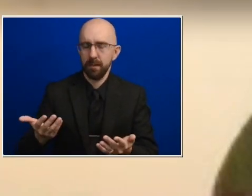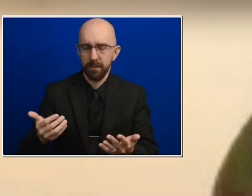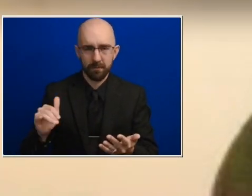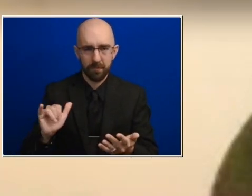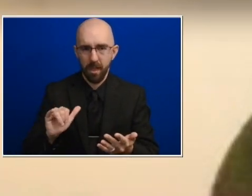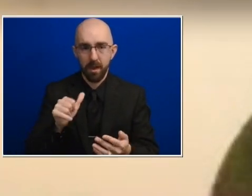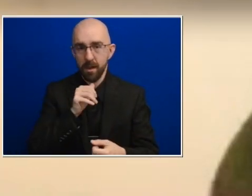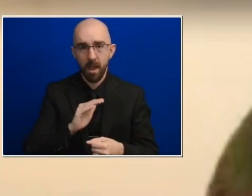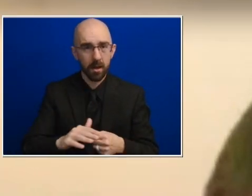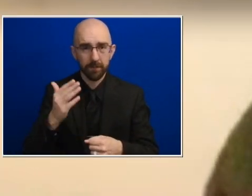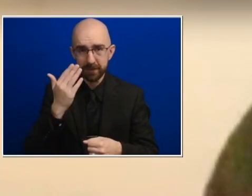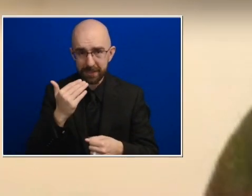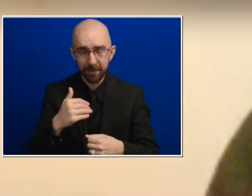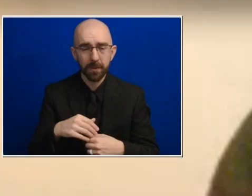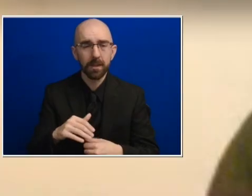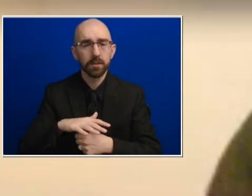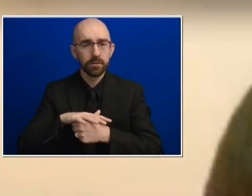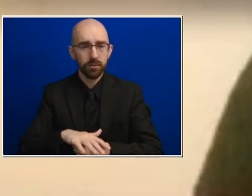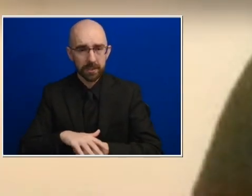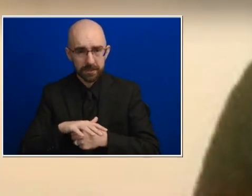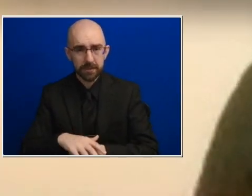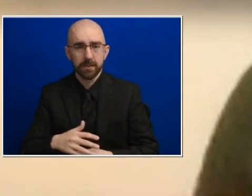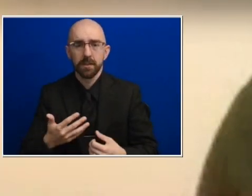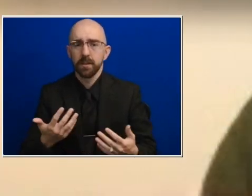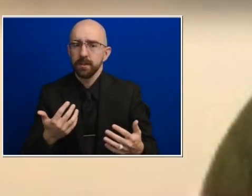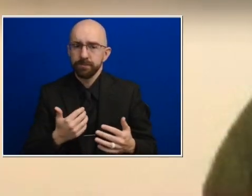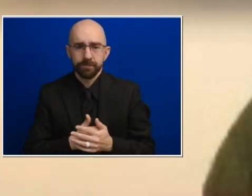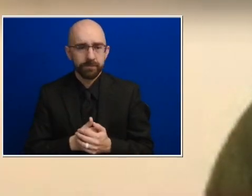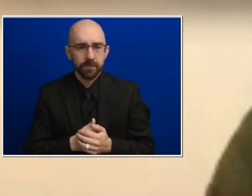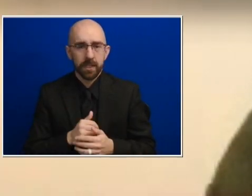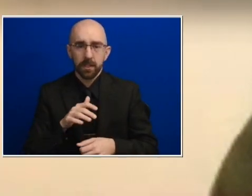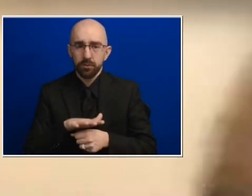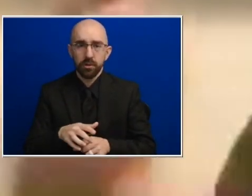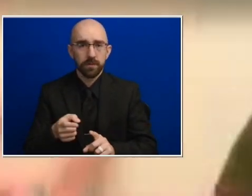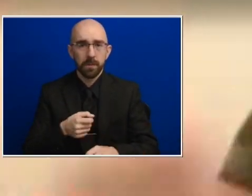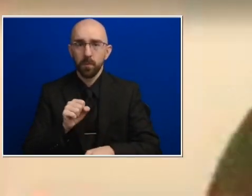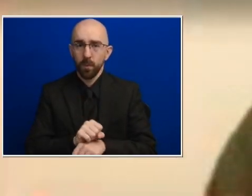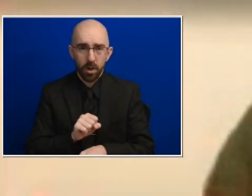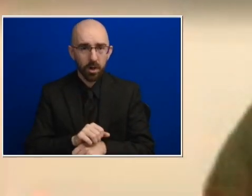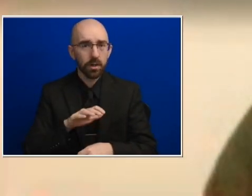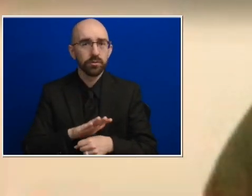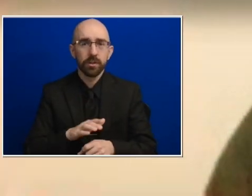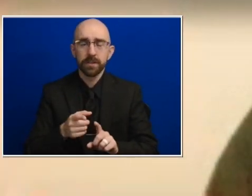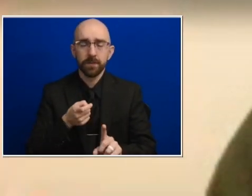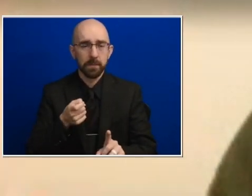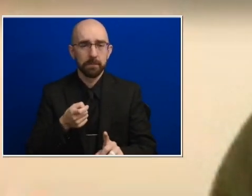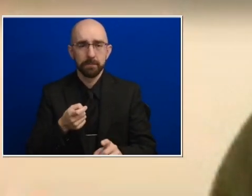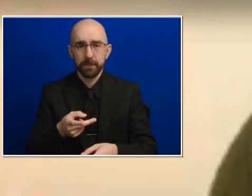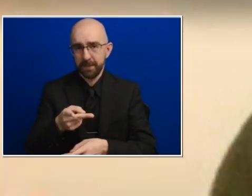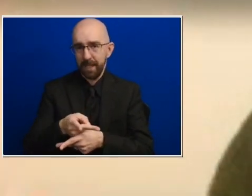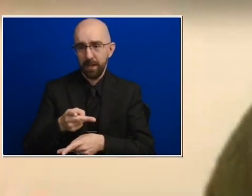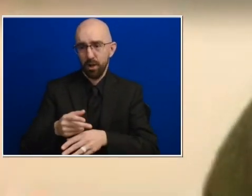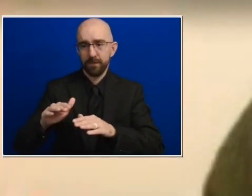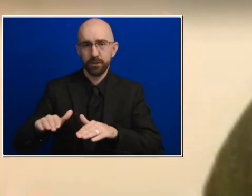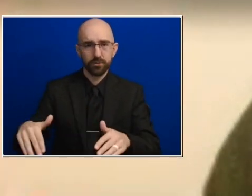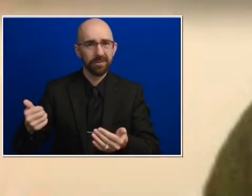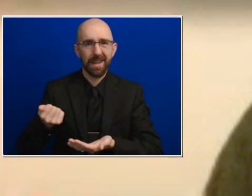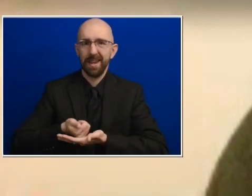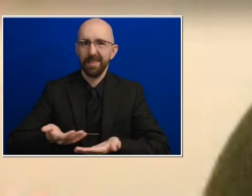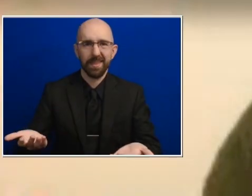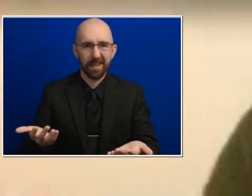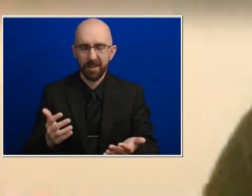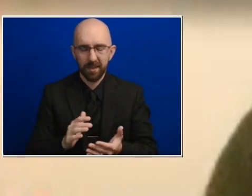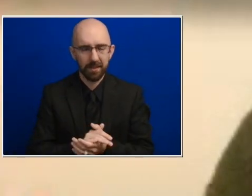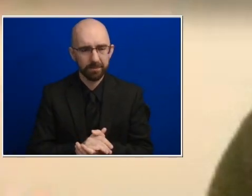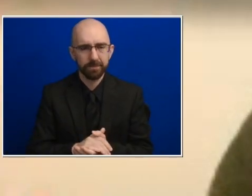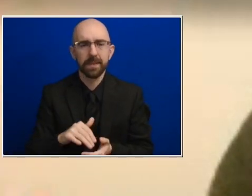getting enough sleep, stress, stress from a job, stress from, taking care of children, anything.